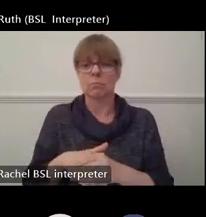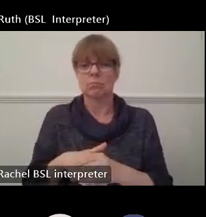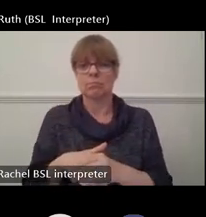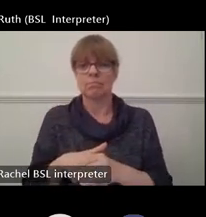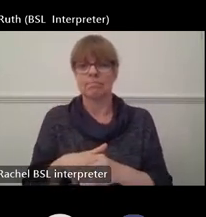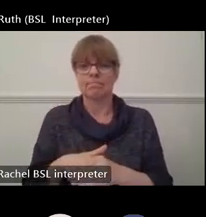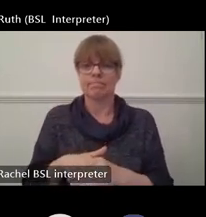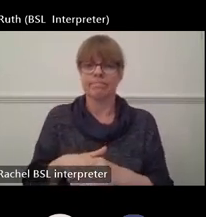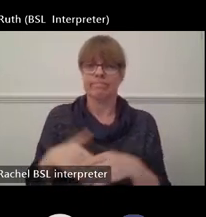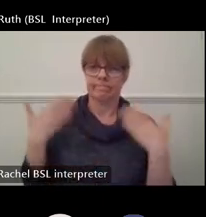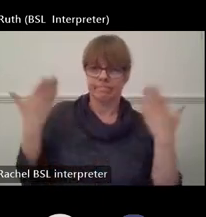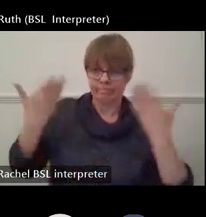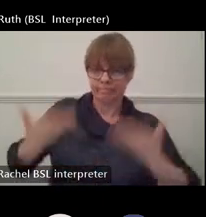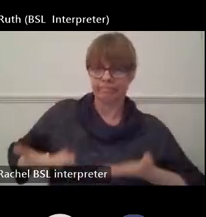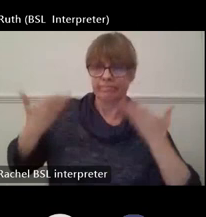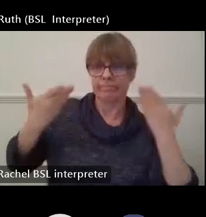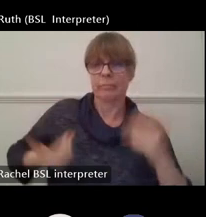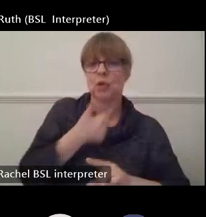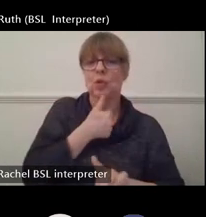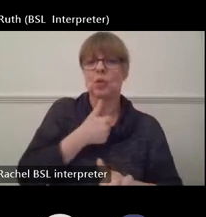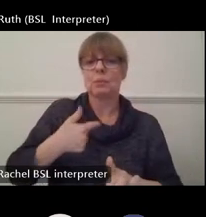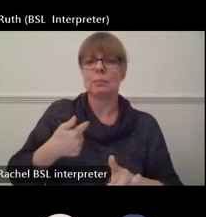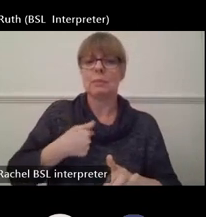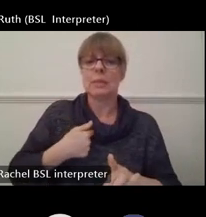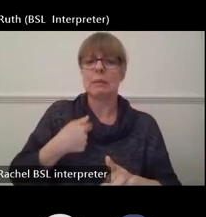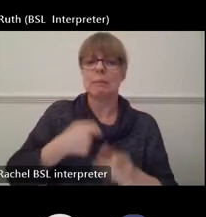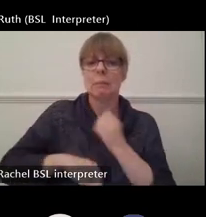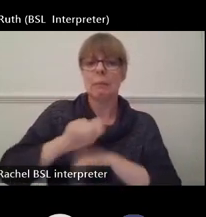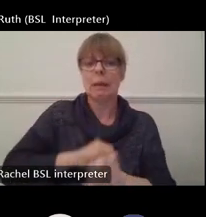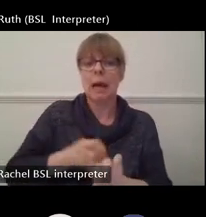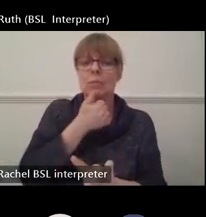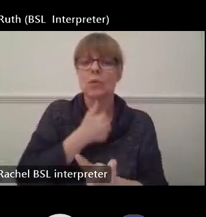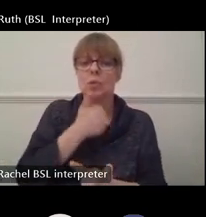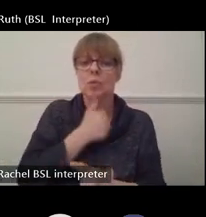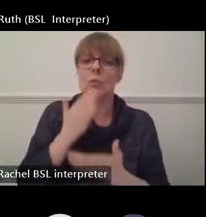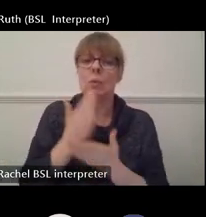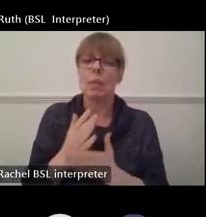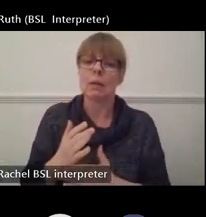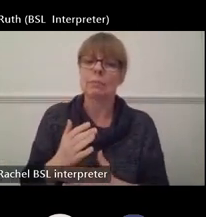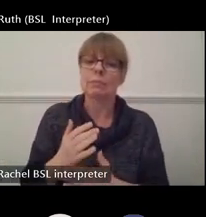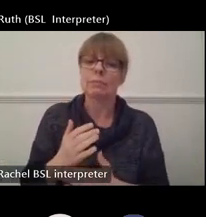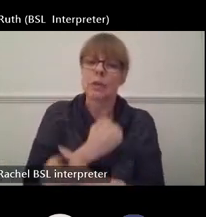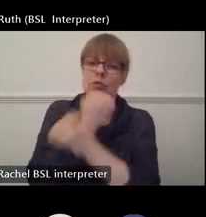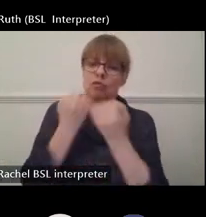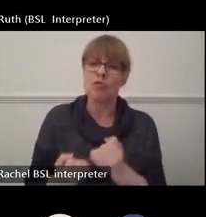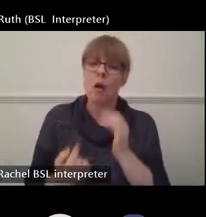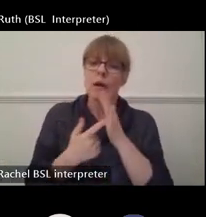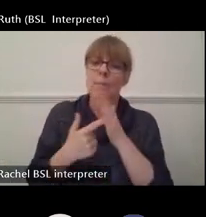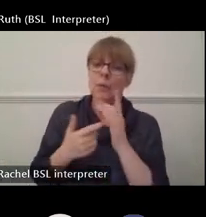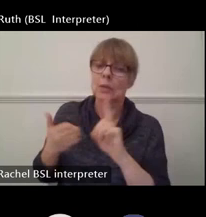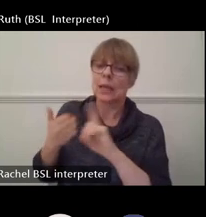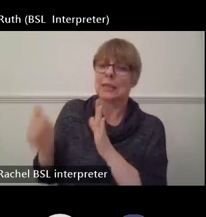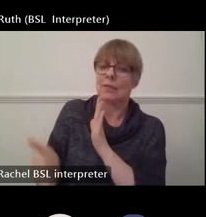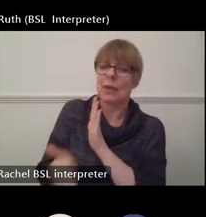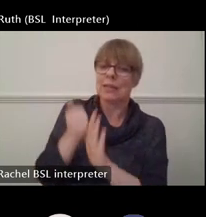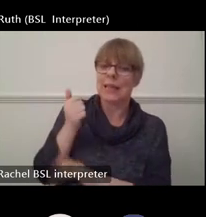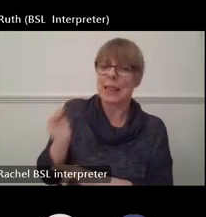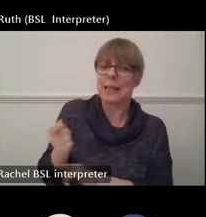so I think that's been the biggest thing of actually identifying the skills that somebody has. I know your volunteers